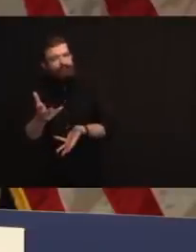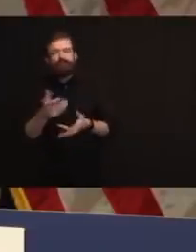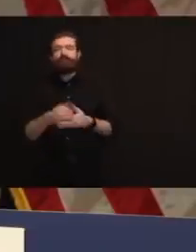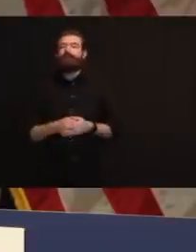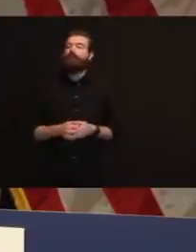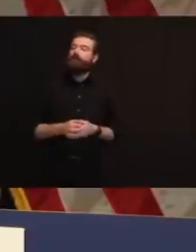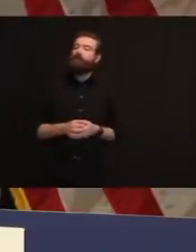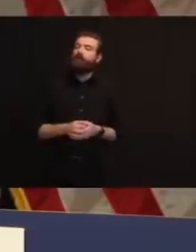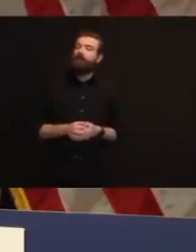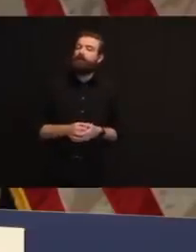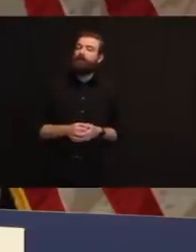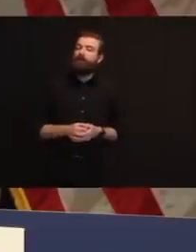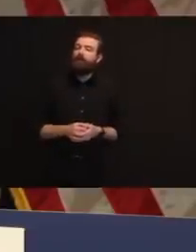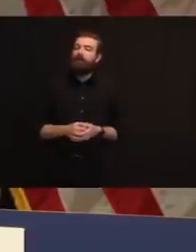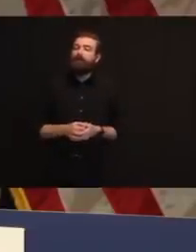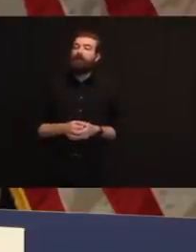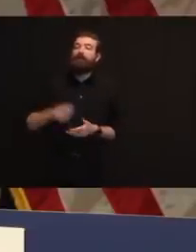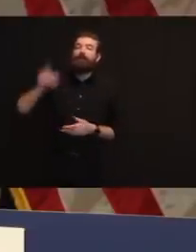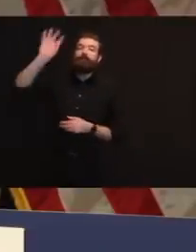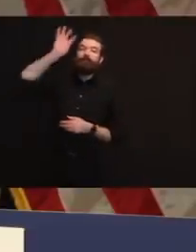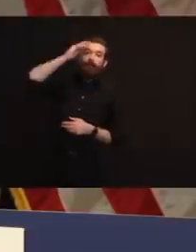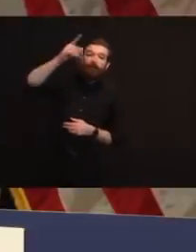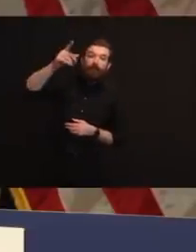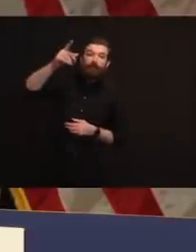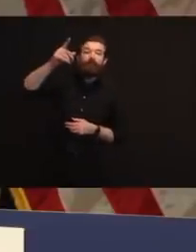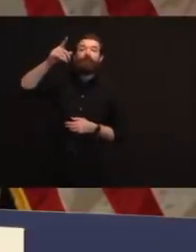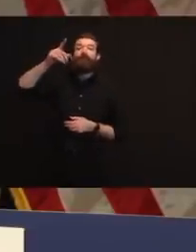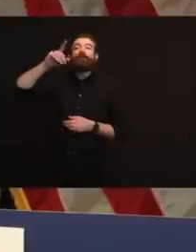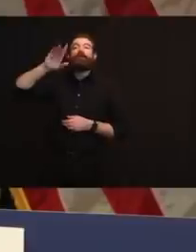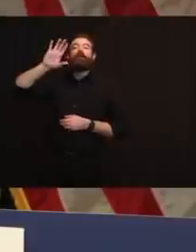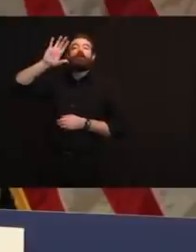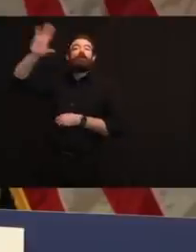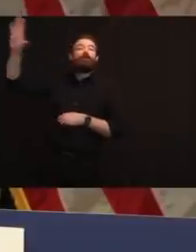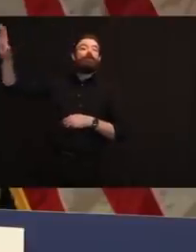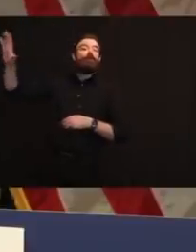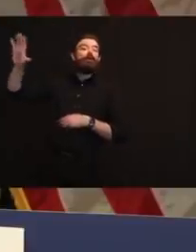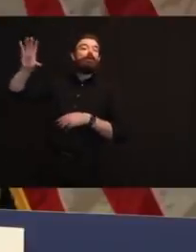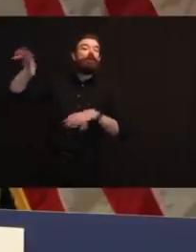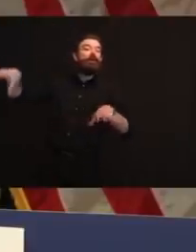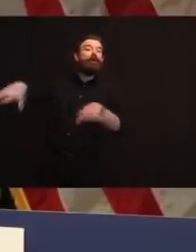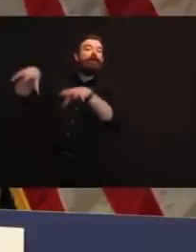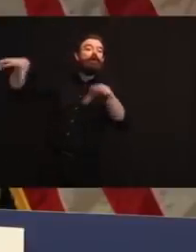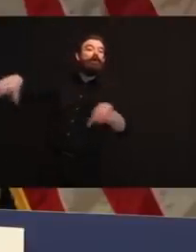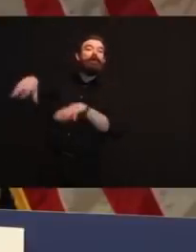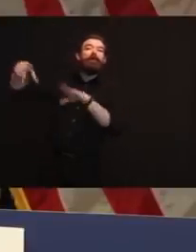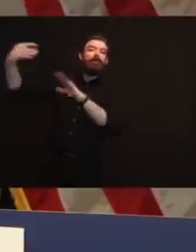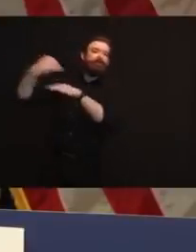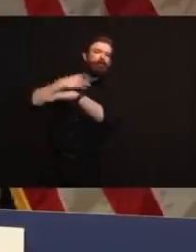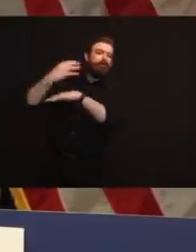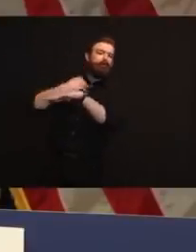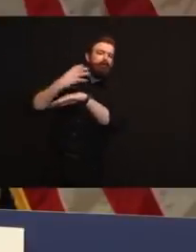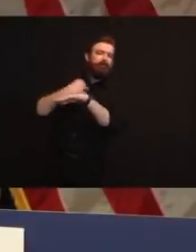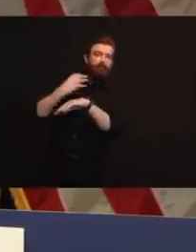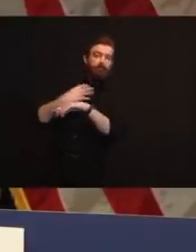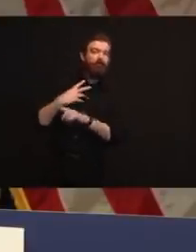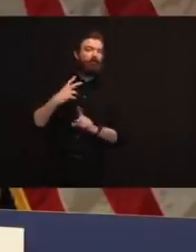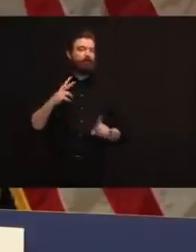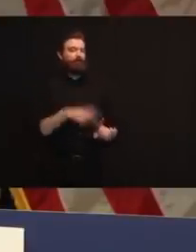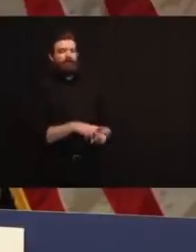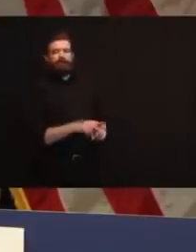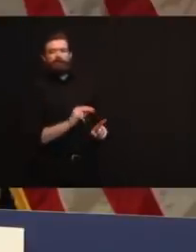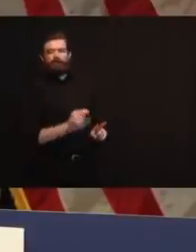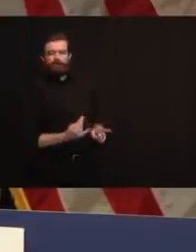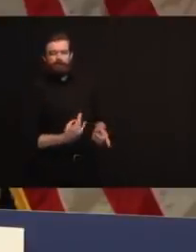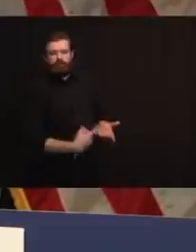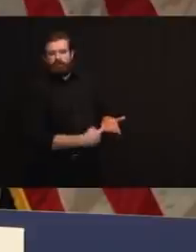federal activities and guidance, and we used those to frame our discussions, get input from everyone. When